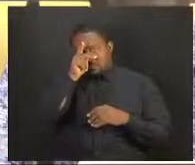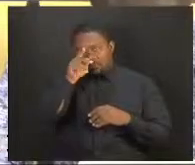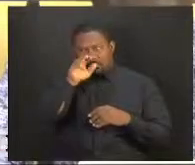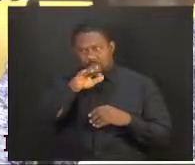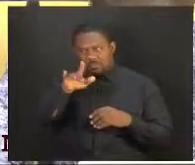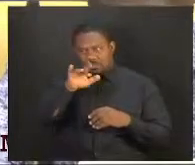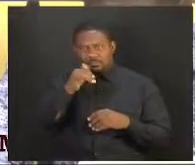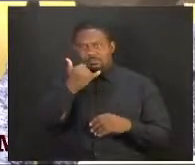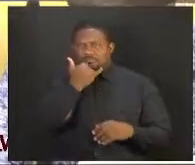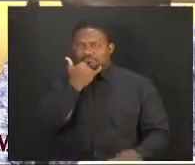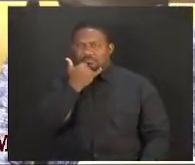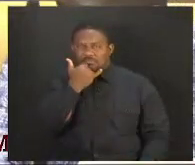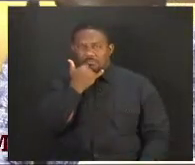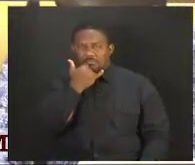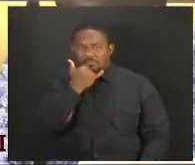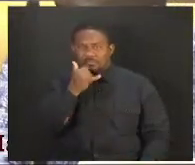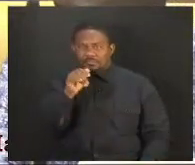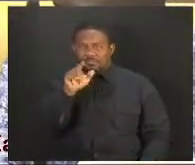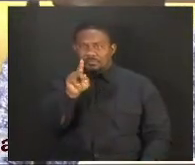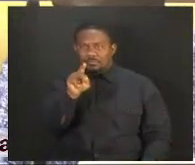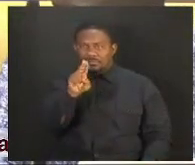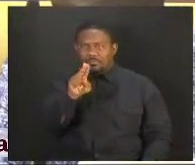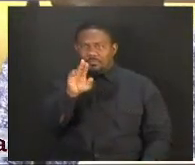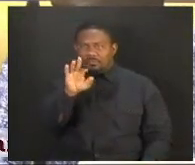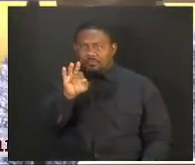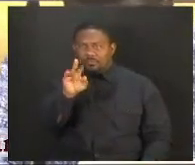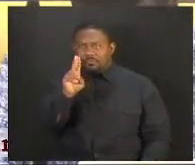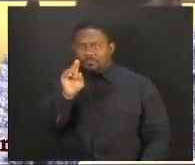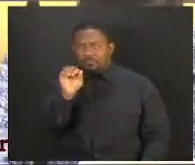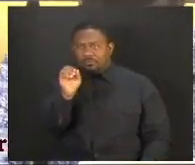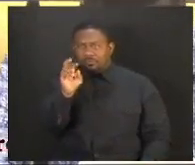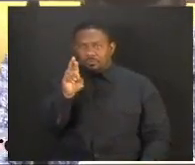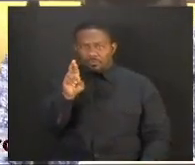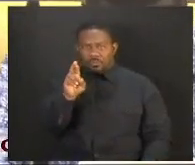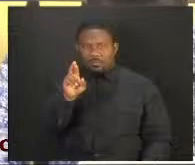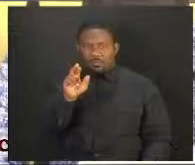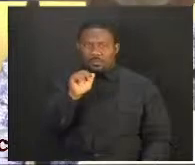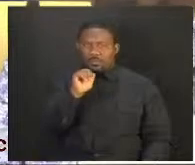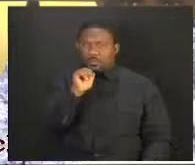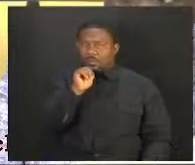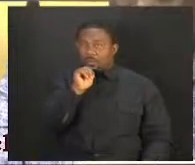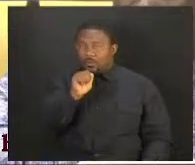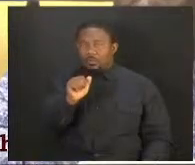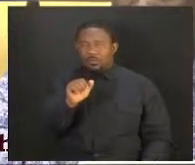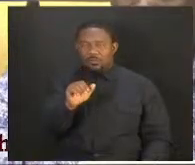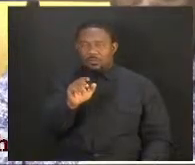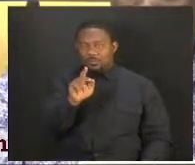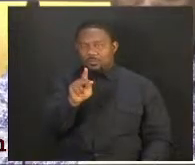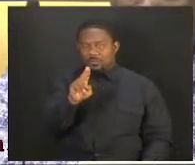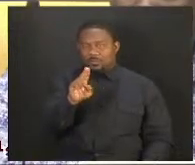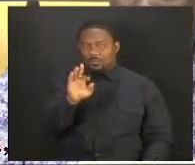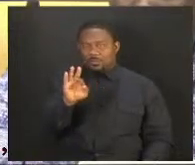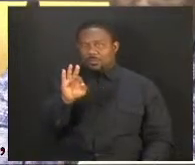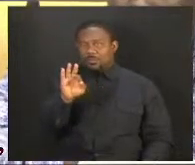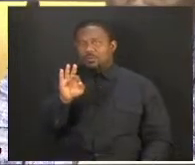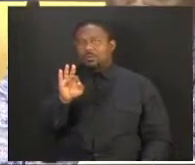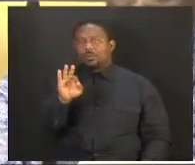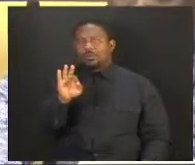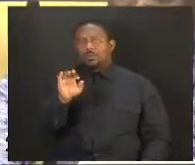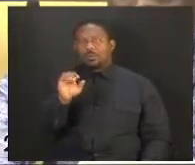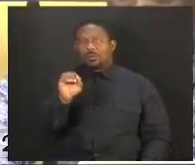wrongly. It should be Kufuor, not Our. Kufuor. It's a